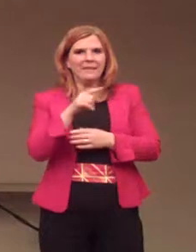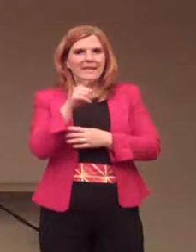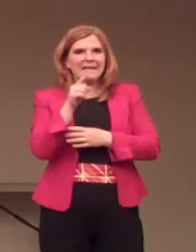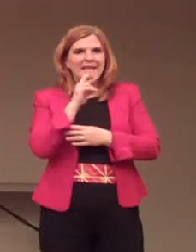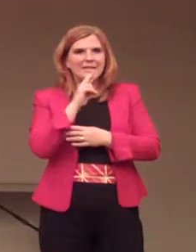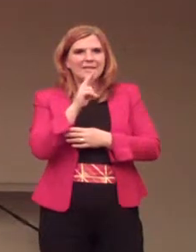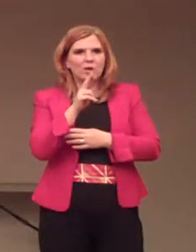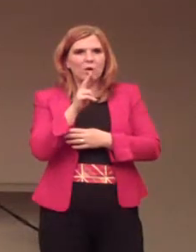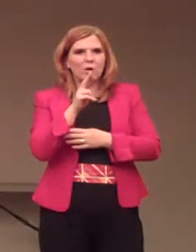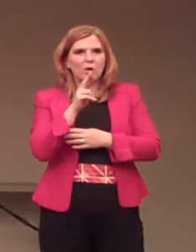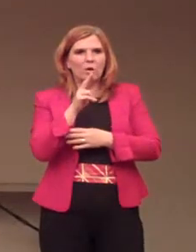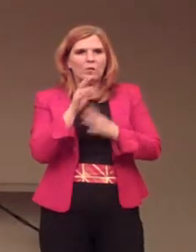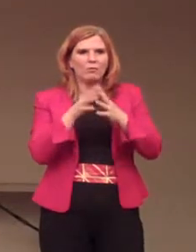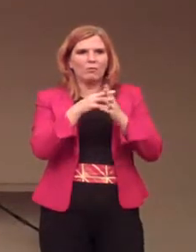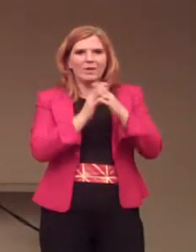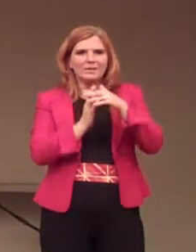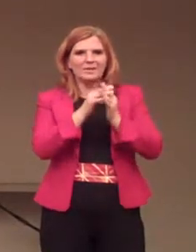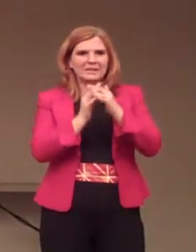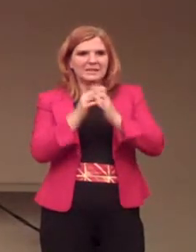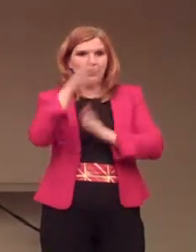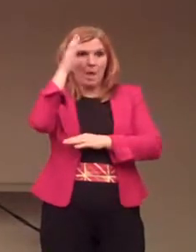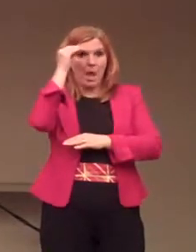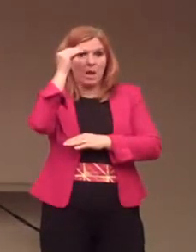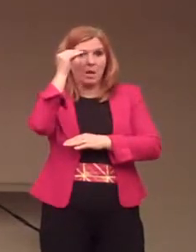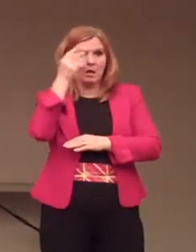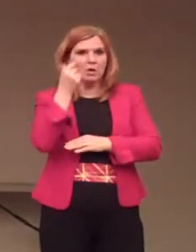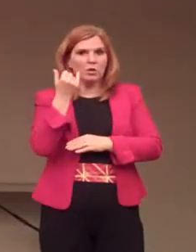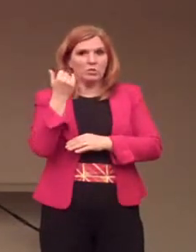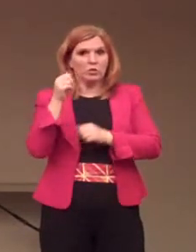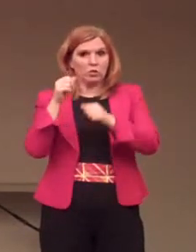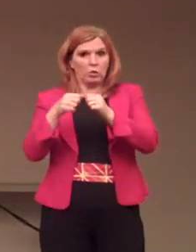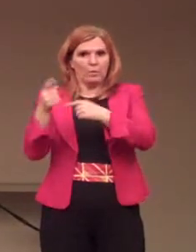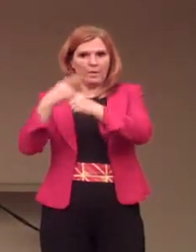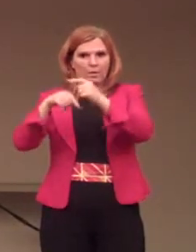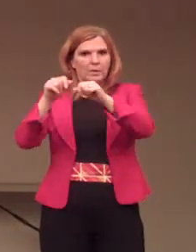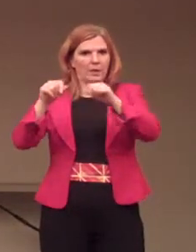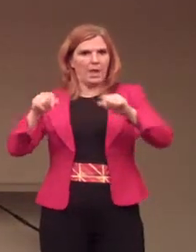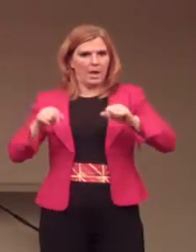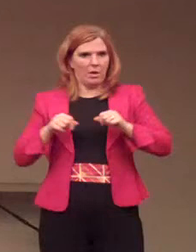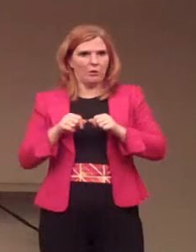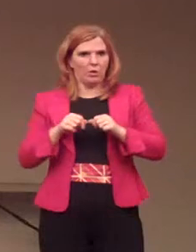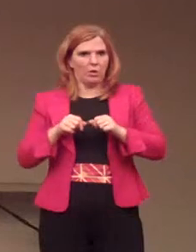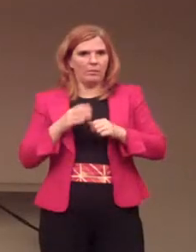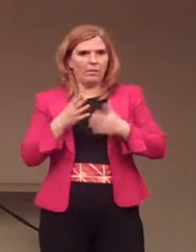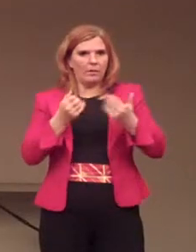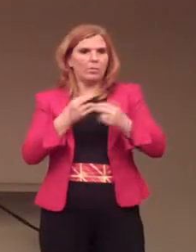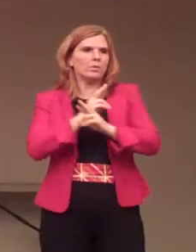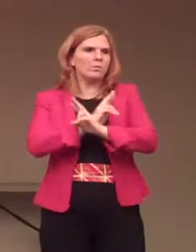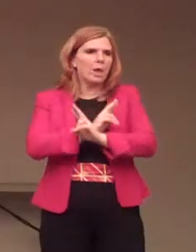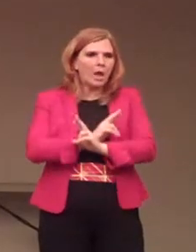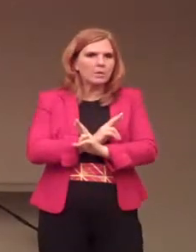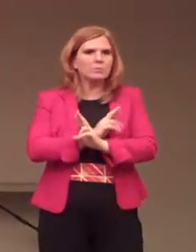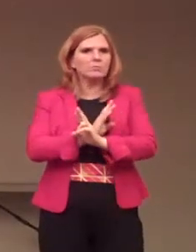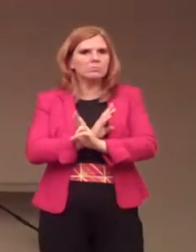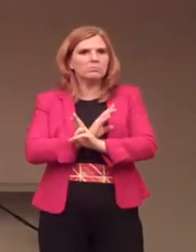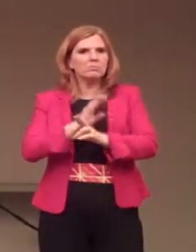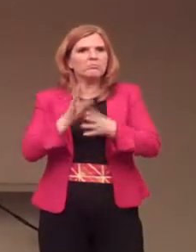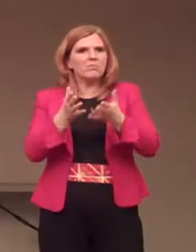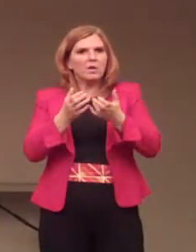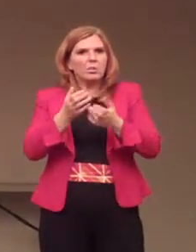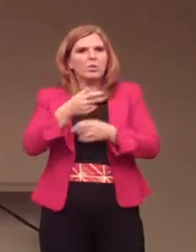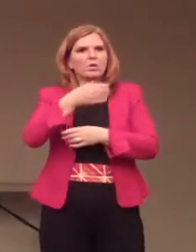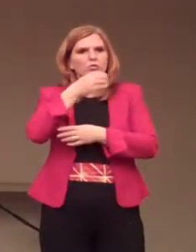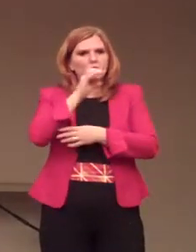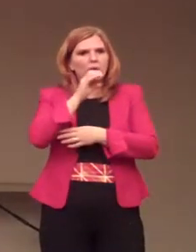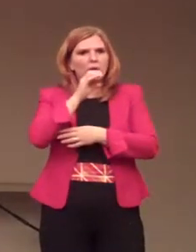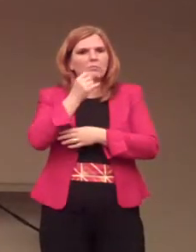these are restless, rootless men. So they come into an area and they want to relax, so they're going to drink. They've